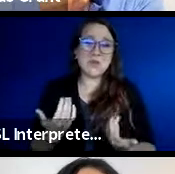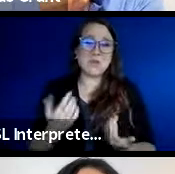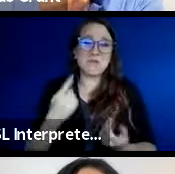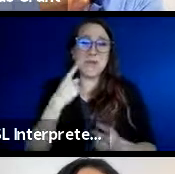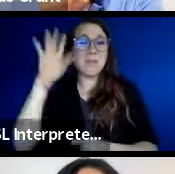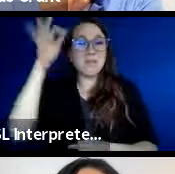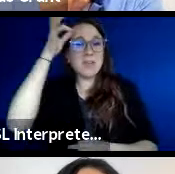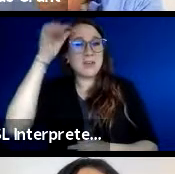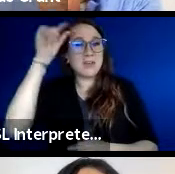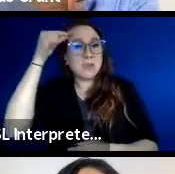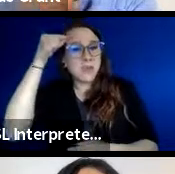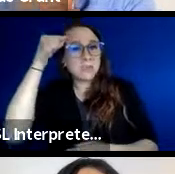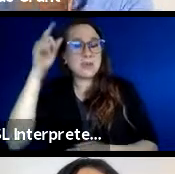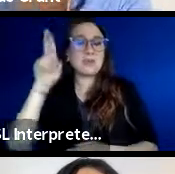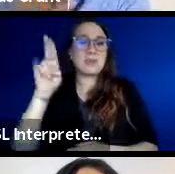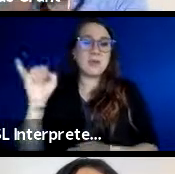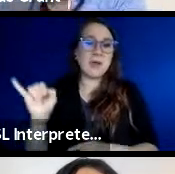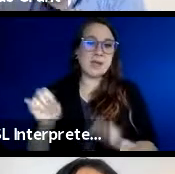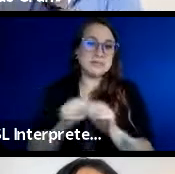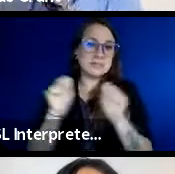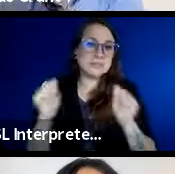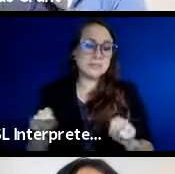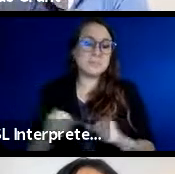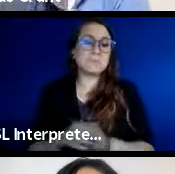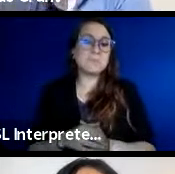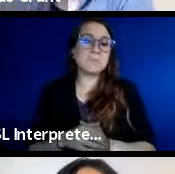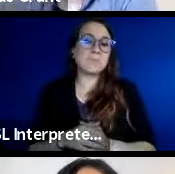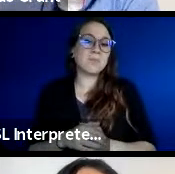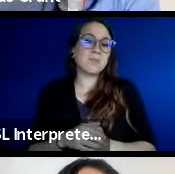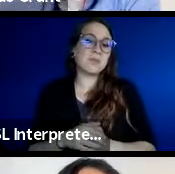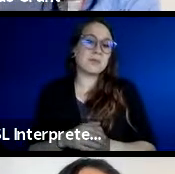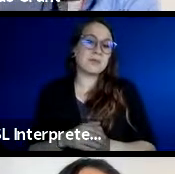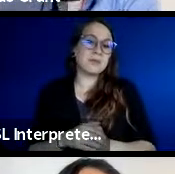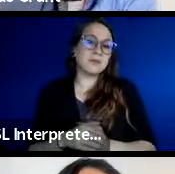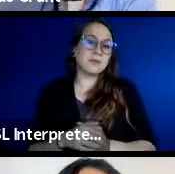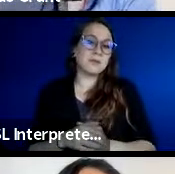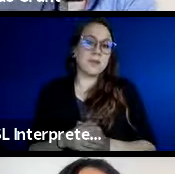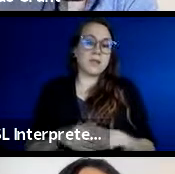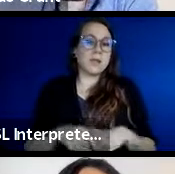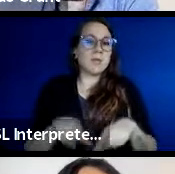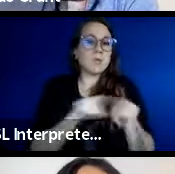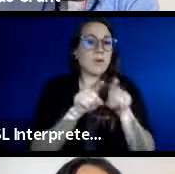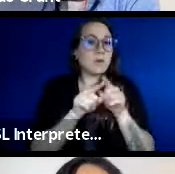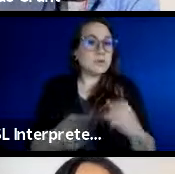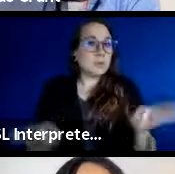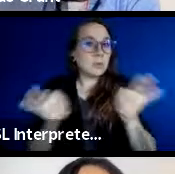federal government on the UI system. What is also important to note